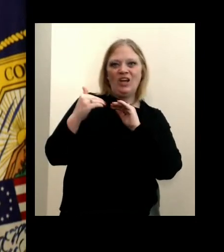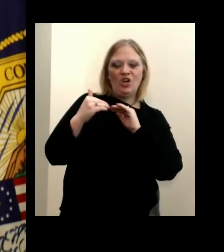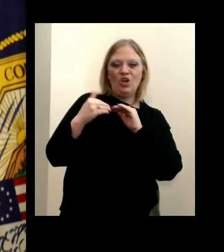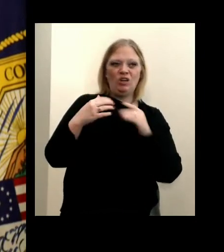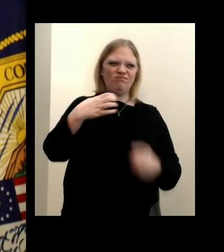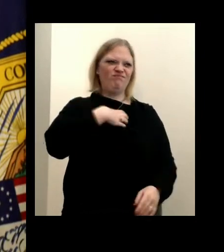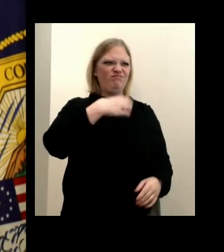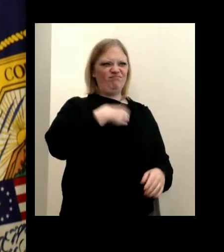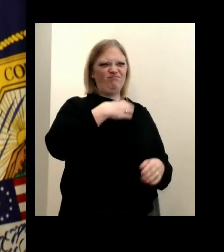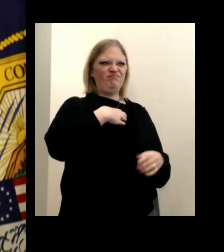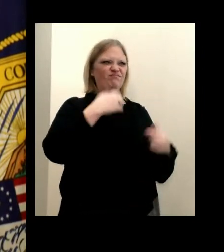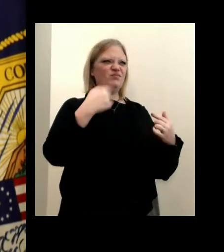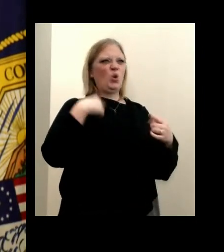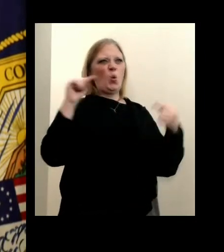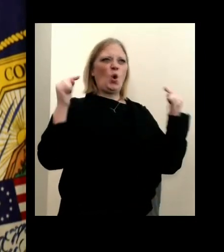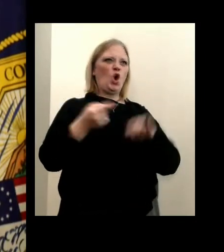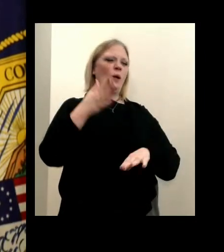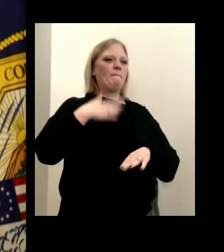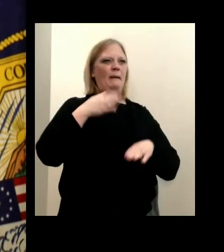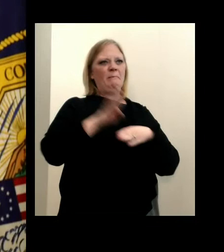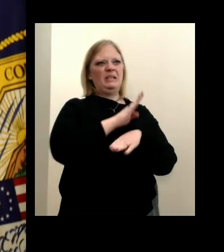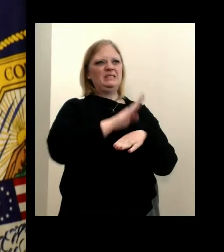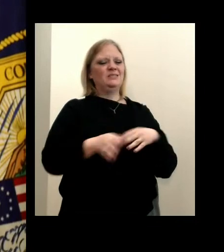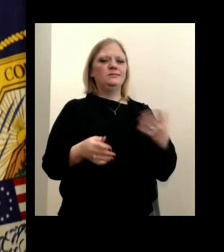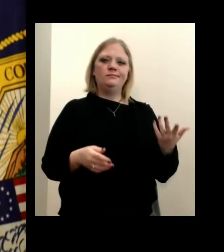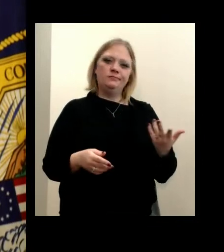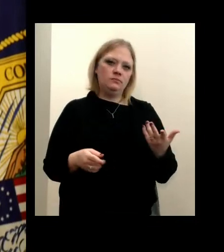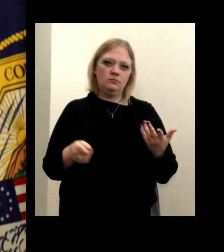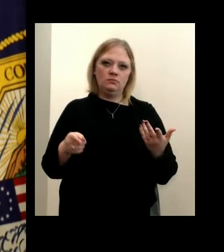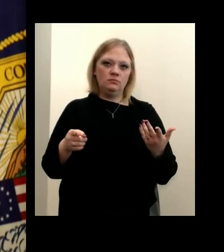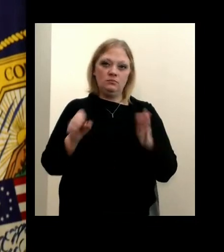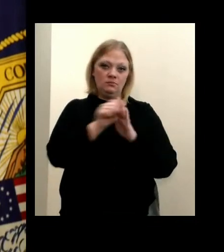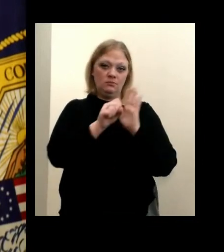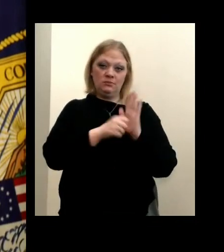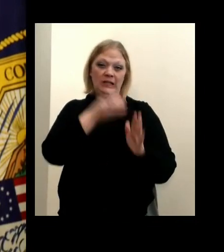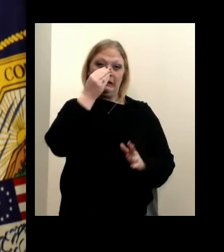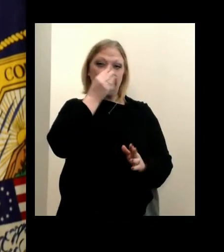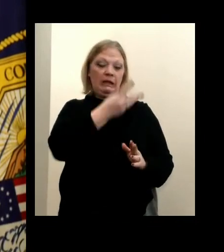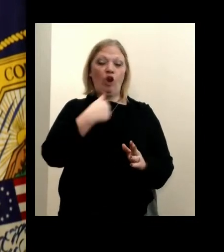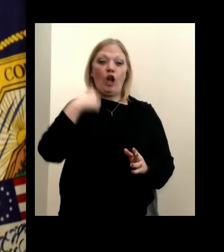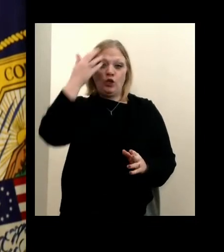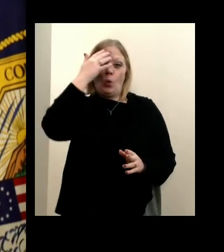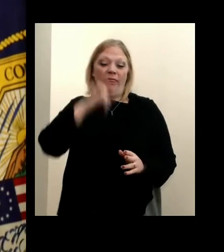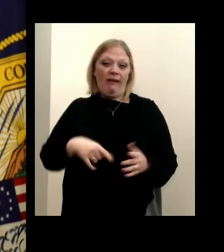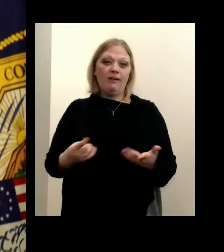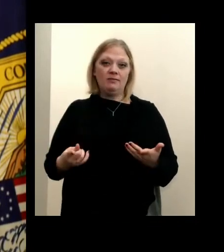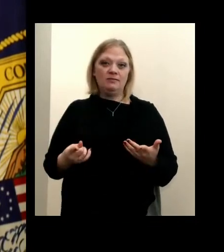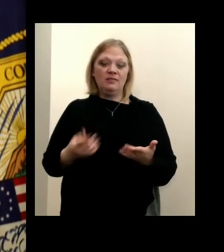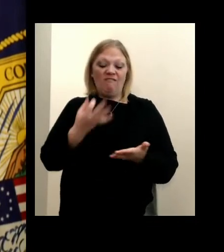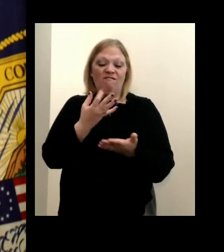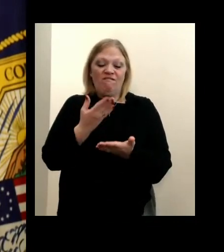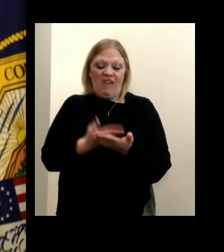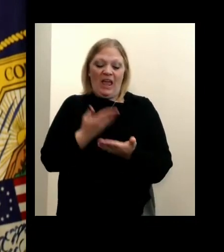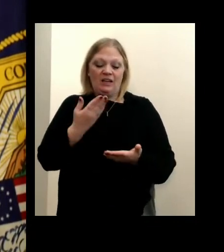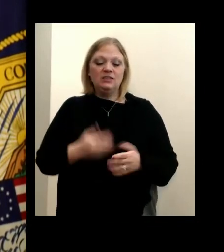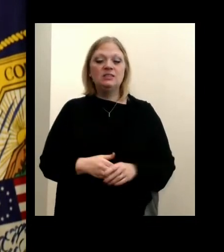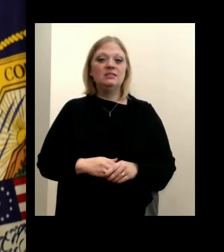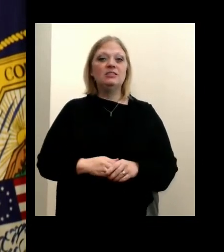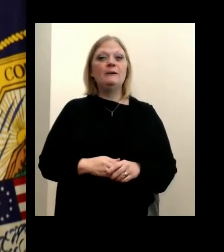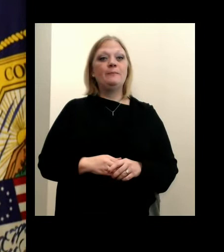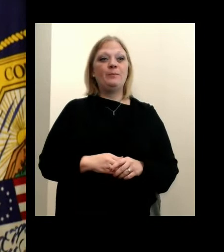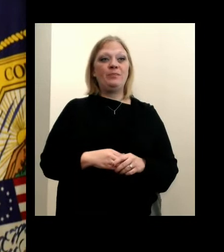not open and you're hurting my business is not actually going to be well received by the state. I know that as a fact. The